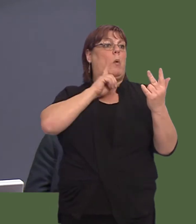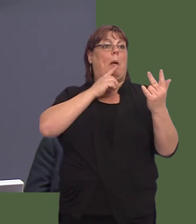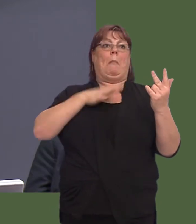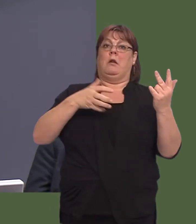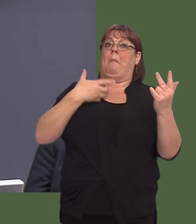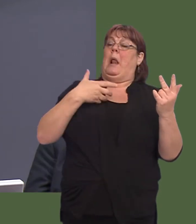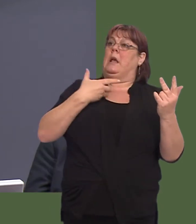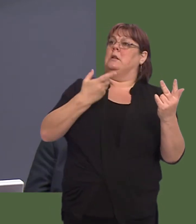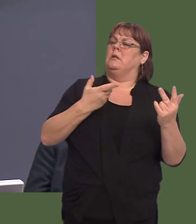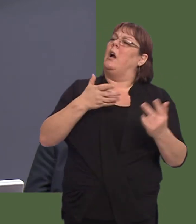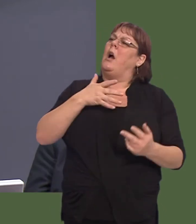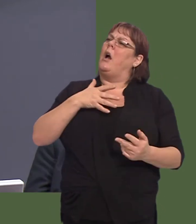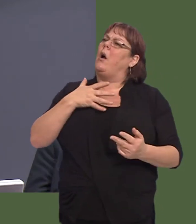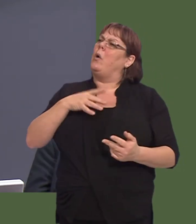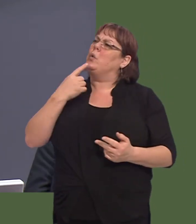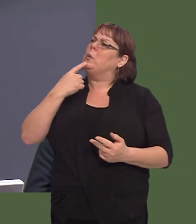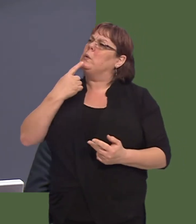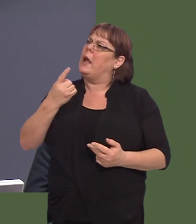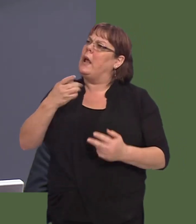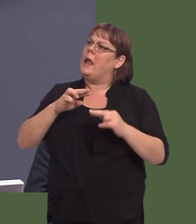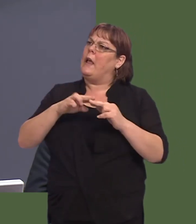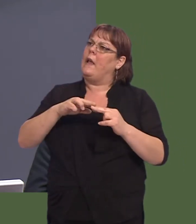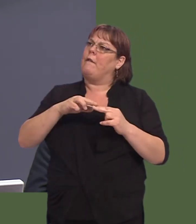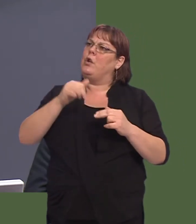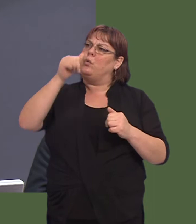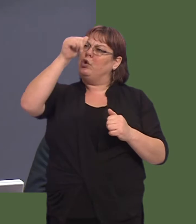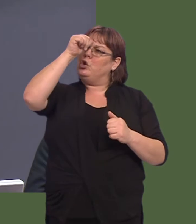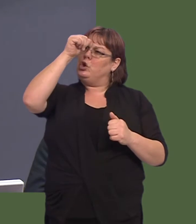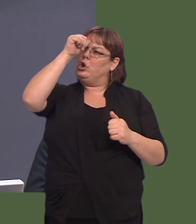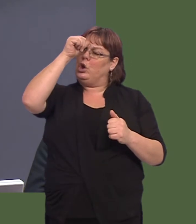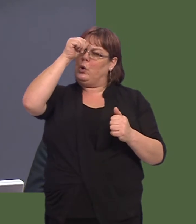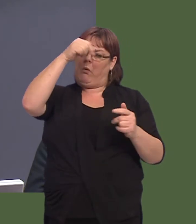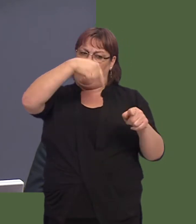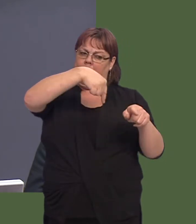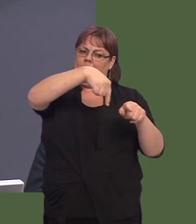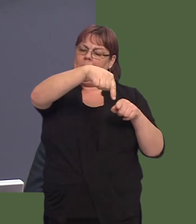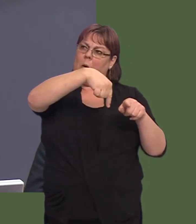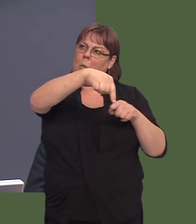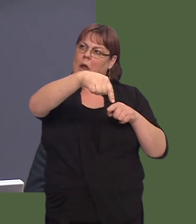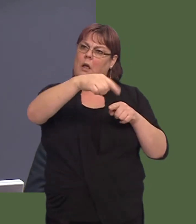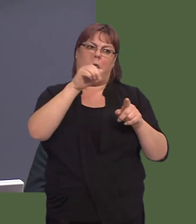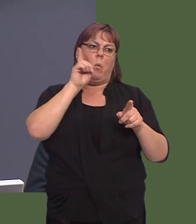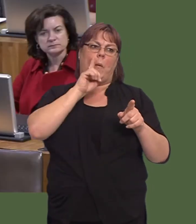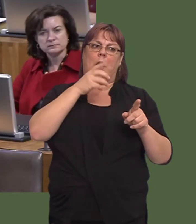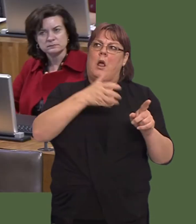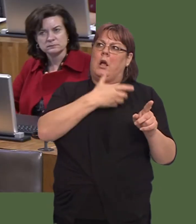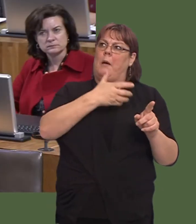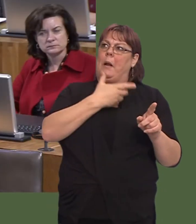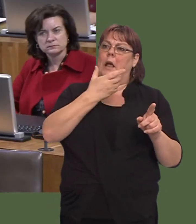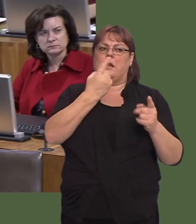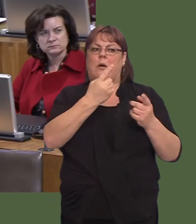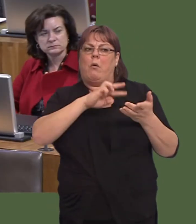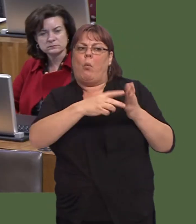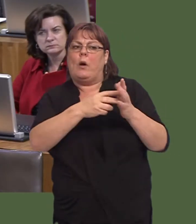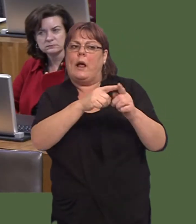I'd like you to state on the record whether or not you're aware of those complaints being coordinated in any way. That's a